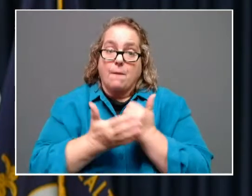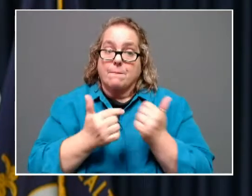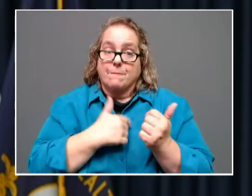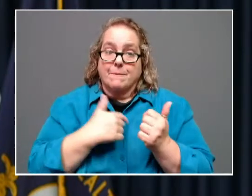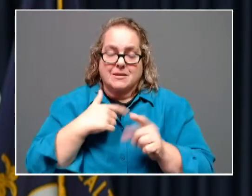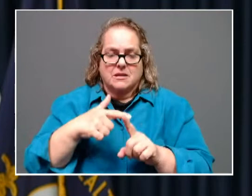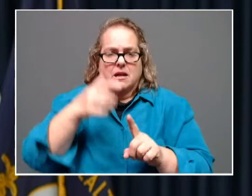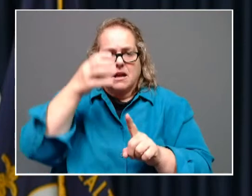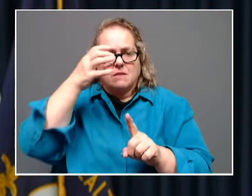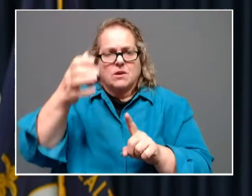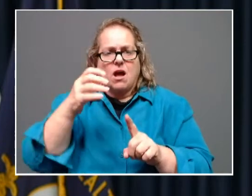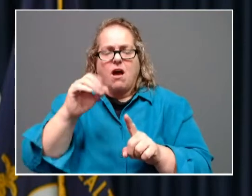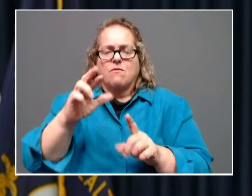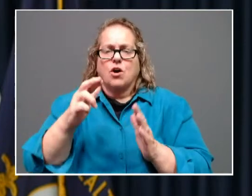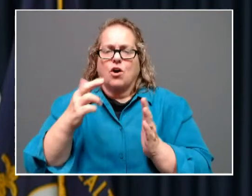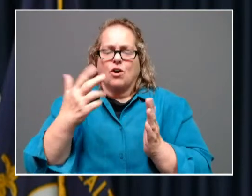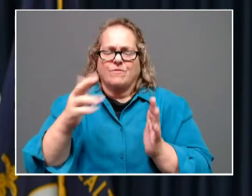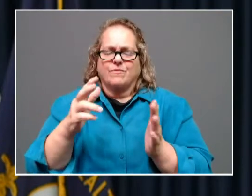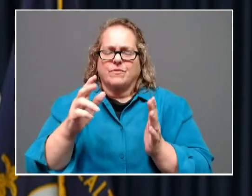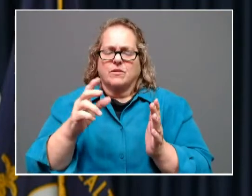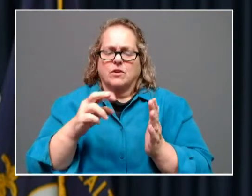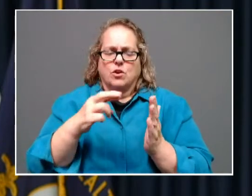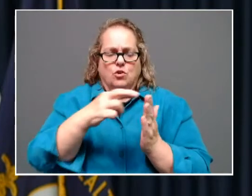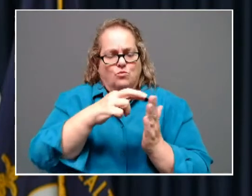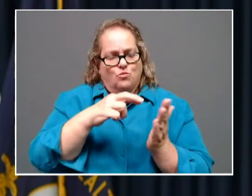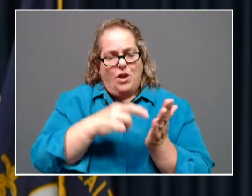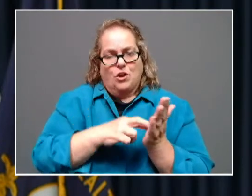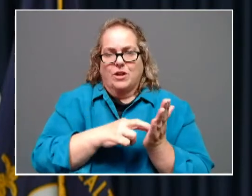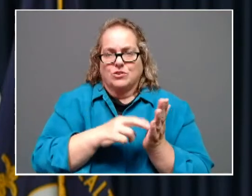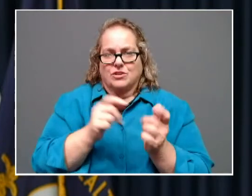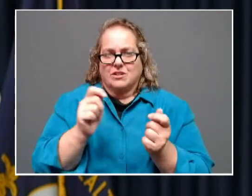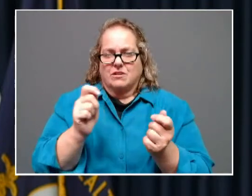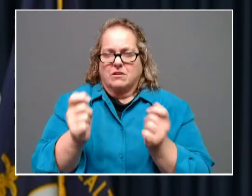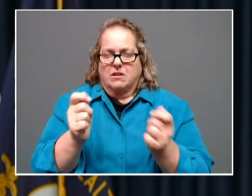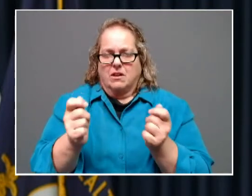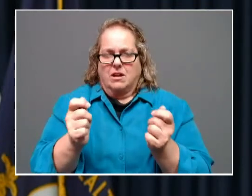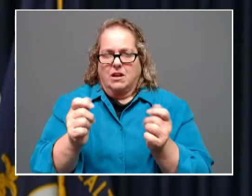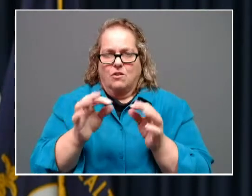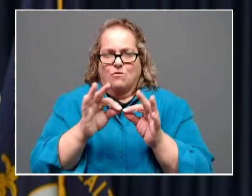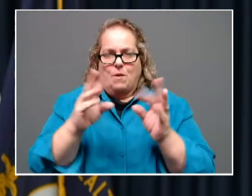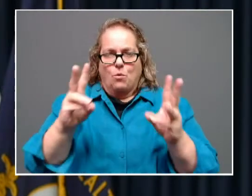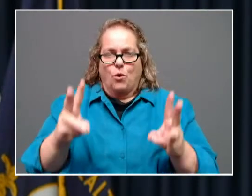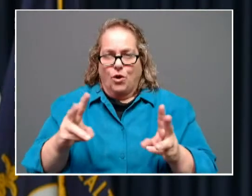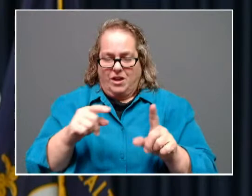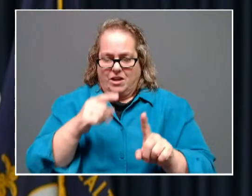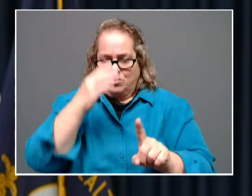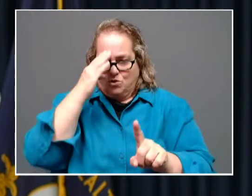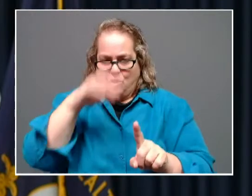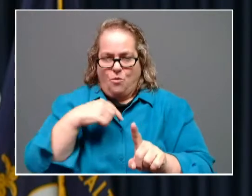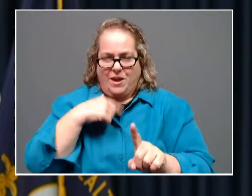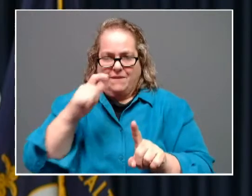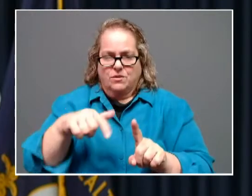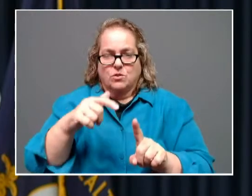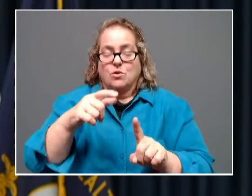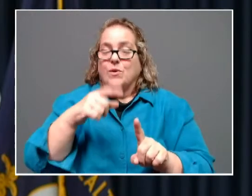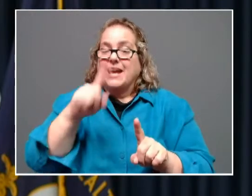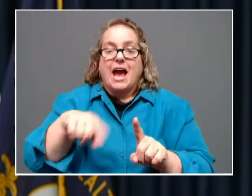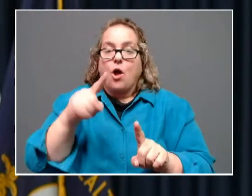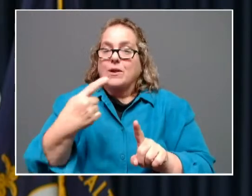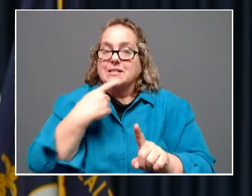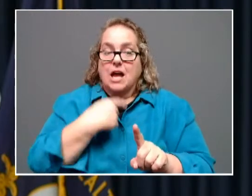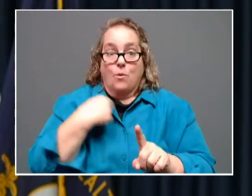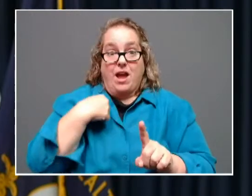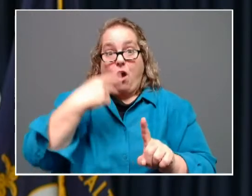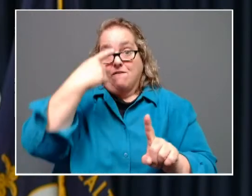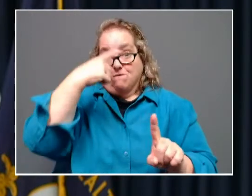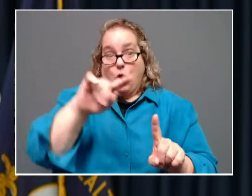framework. Because it's not just enough to say we're for it and to put together a group that's for it. The framework